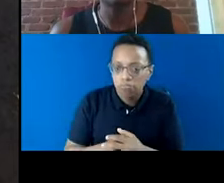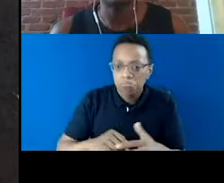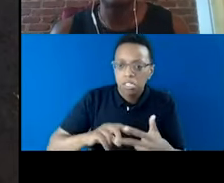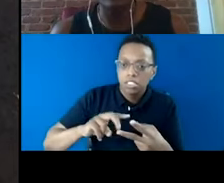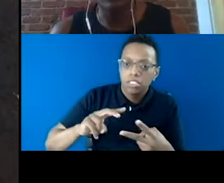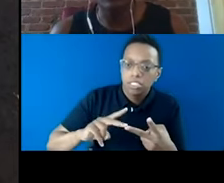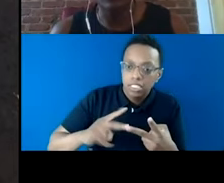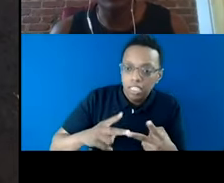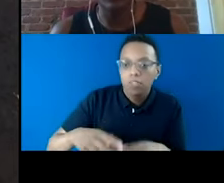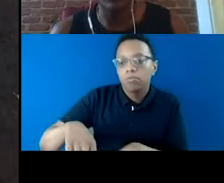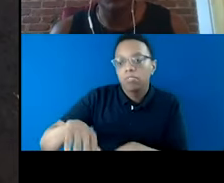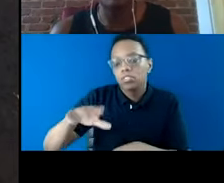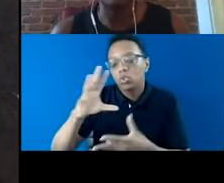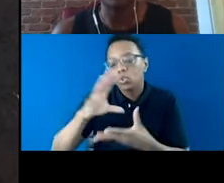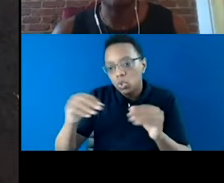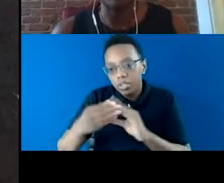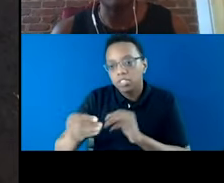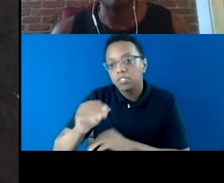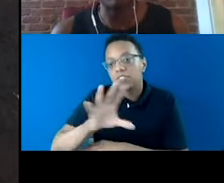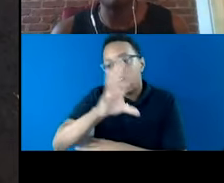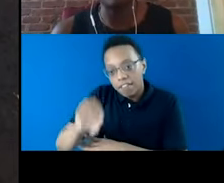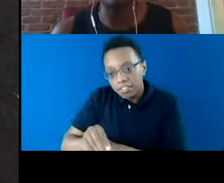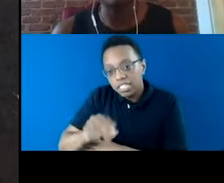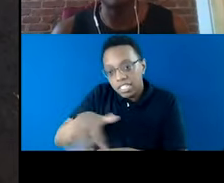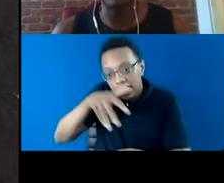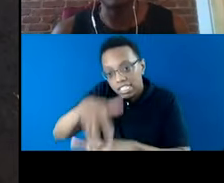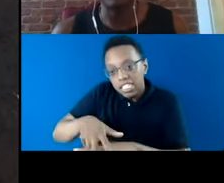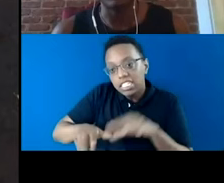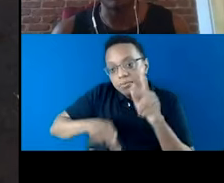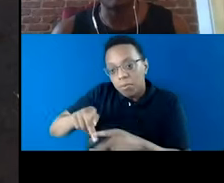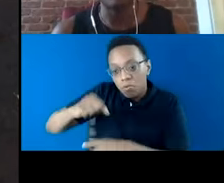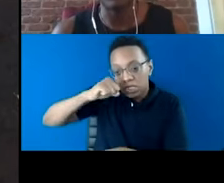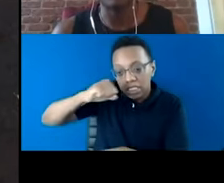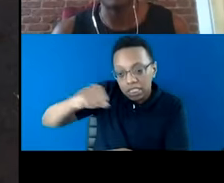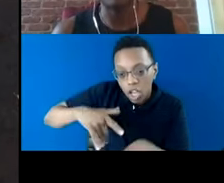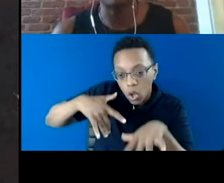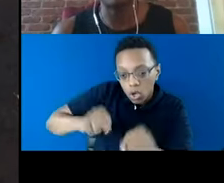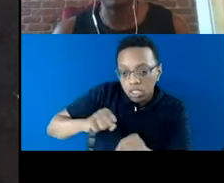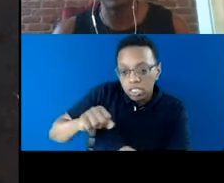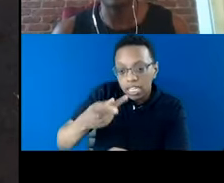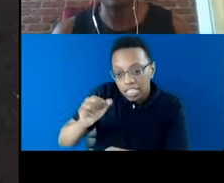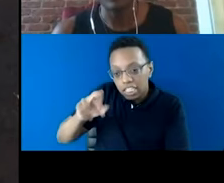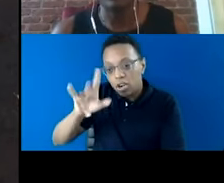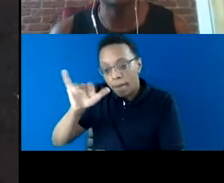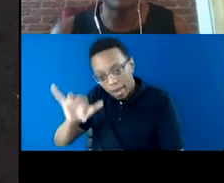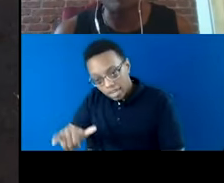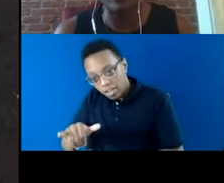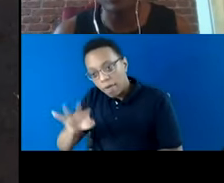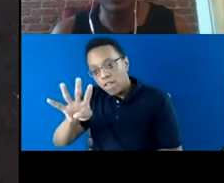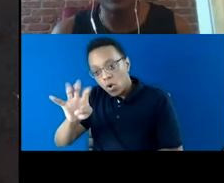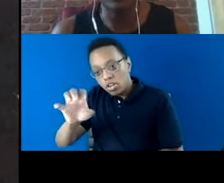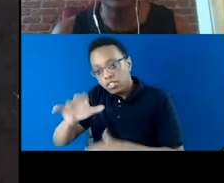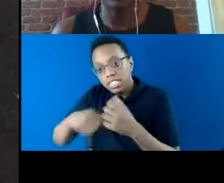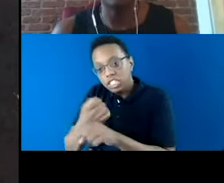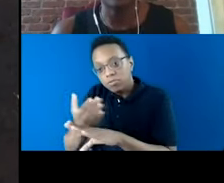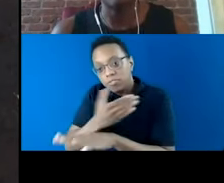people who resisted colonialism and the gender binary about 400 years, starting about 400 years before Stonewall. That just so happens